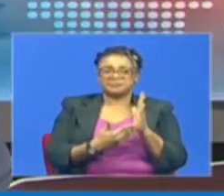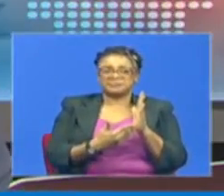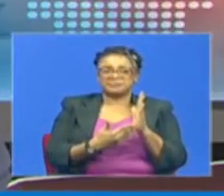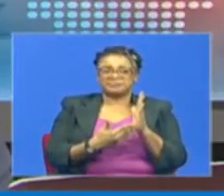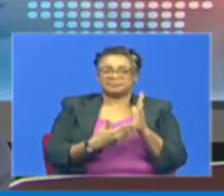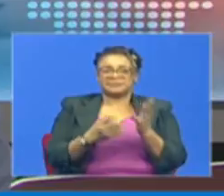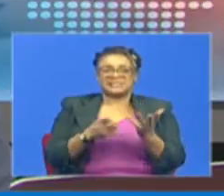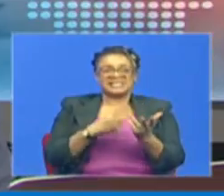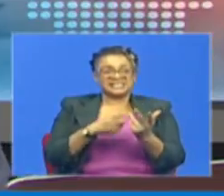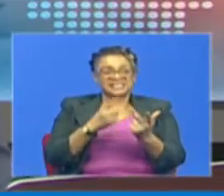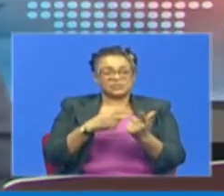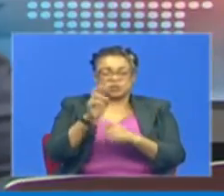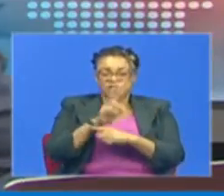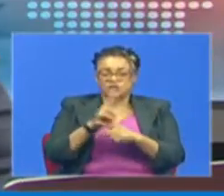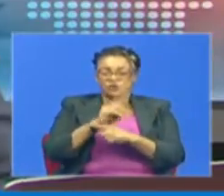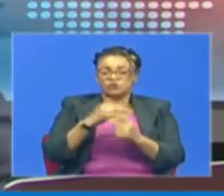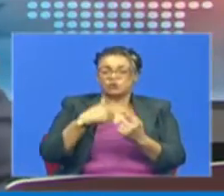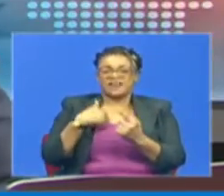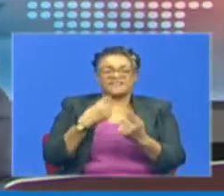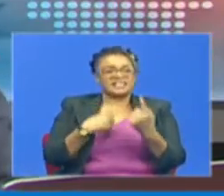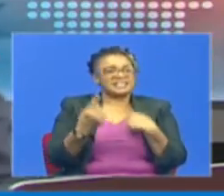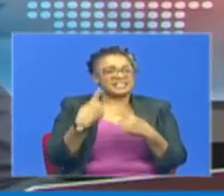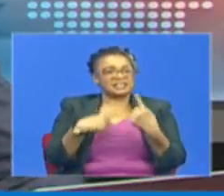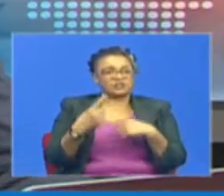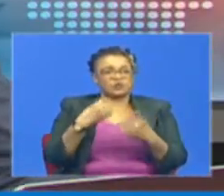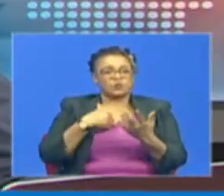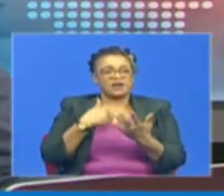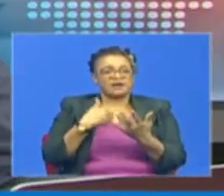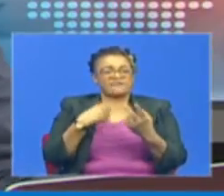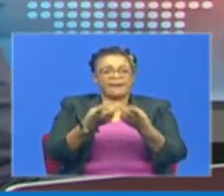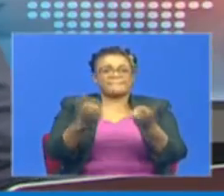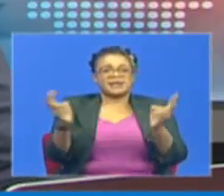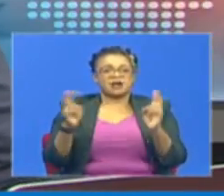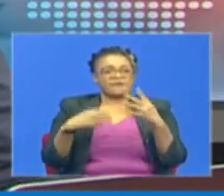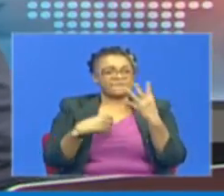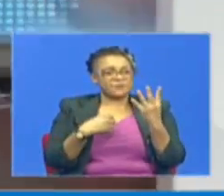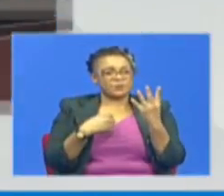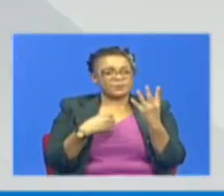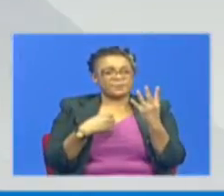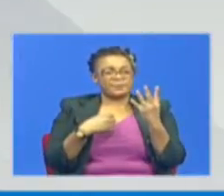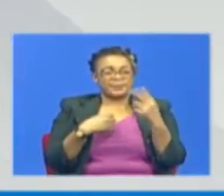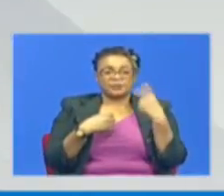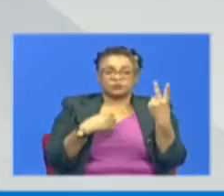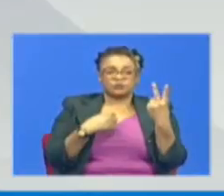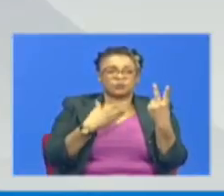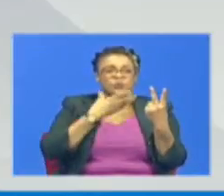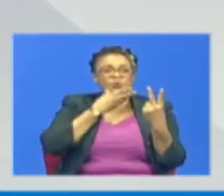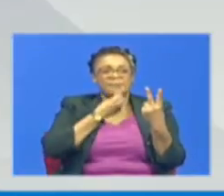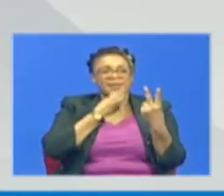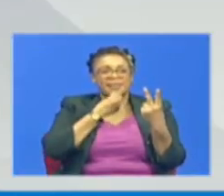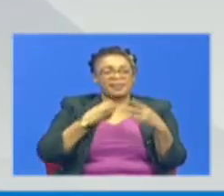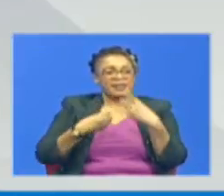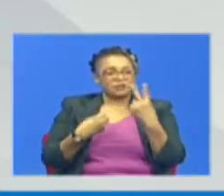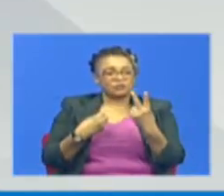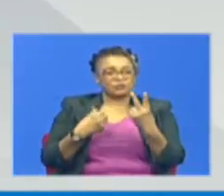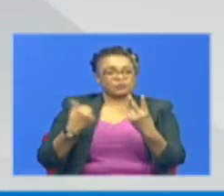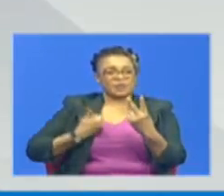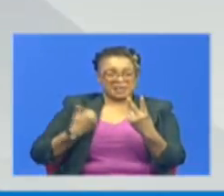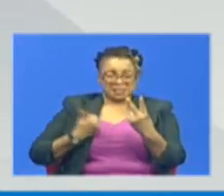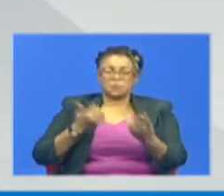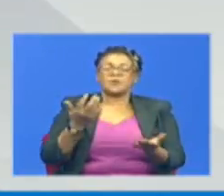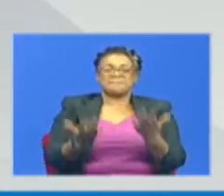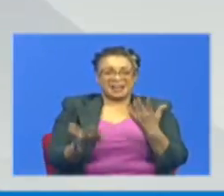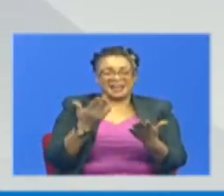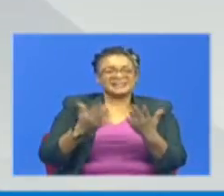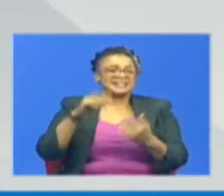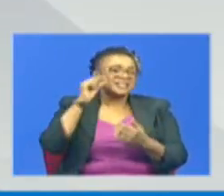using to have our discussion this evening. And I'm joined by a panel of four, two gentlemen and two ladies. We are very good with our balance of gender. We are grateful